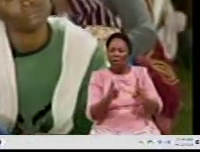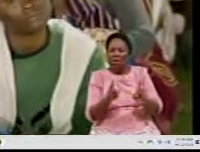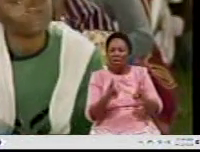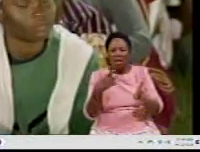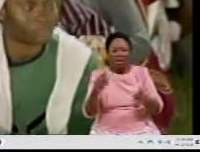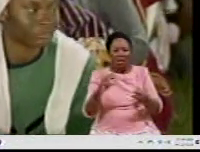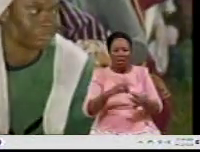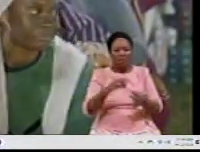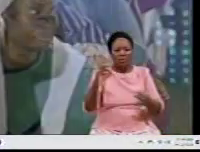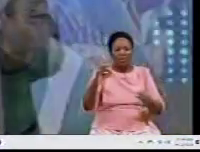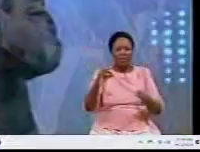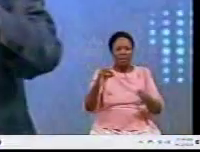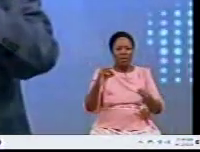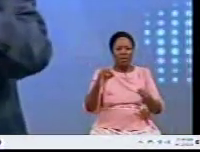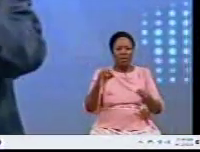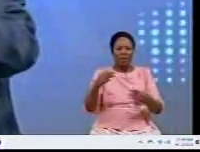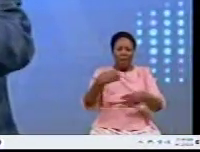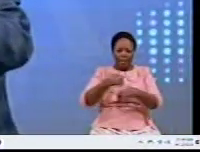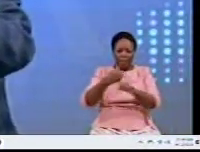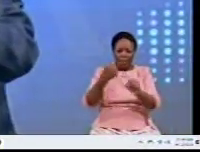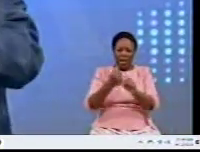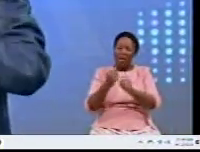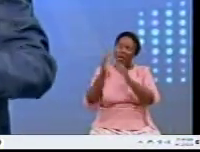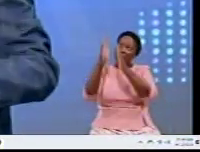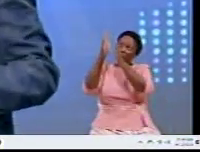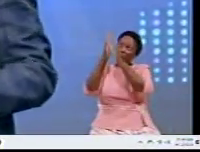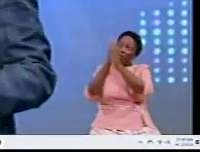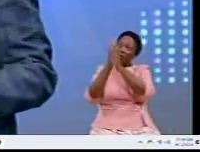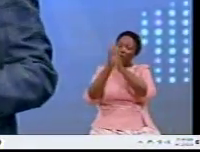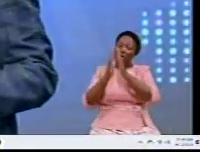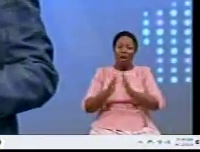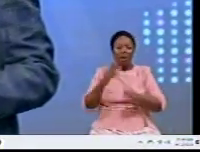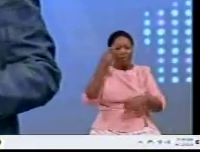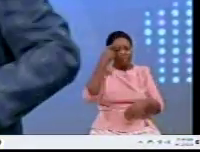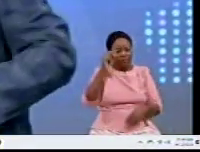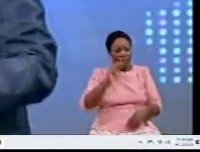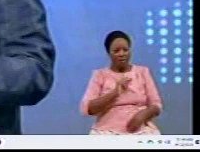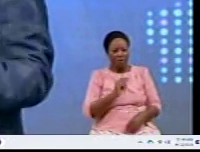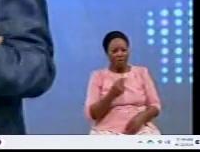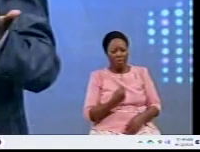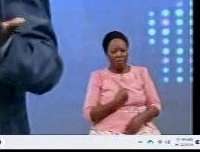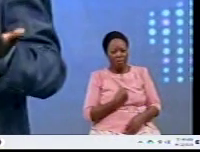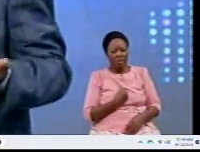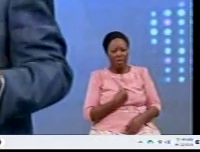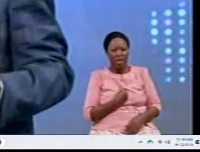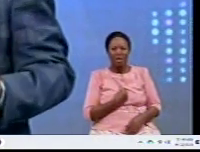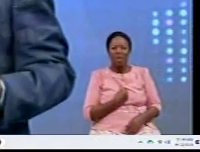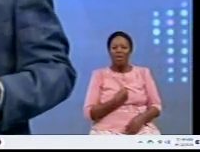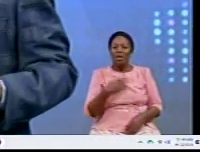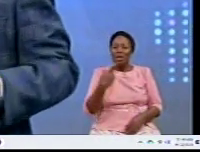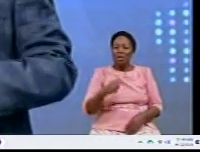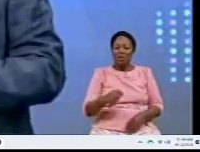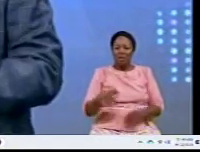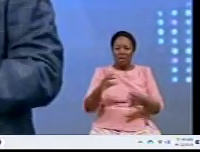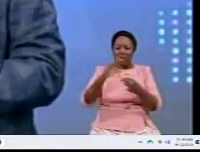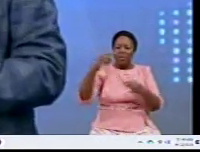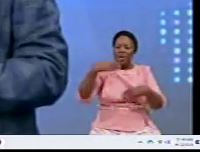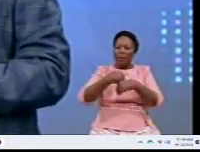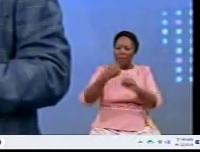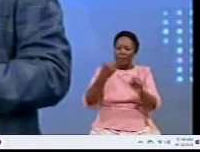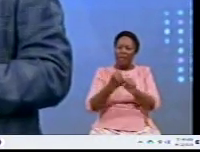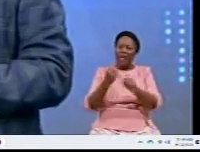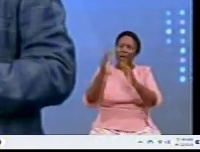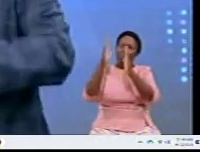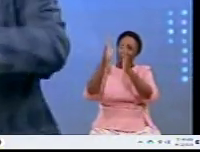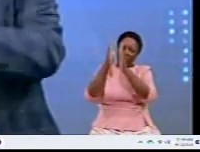Spirit maketh intercession for us. The Spirit maketh